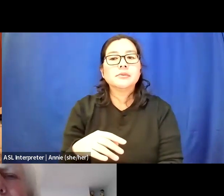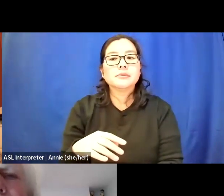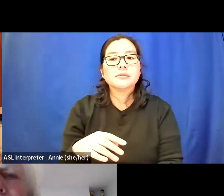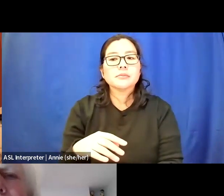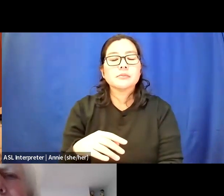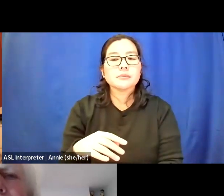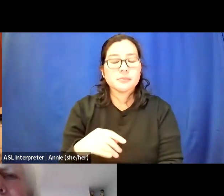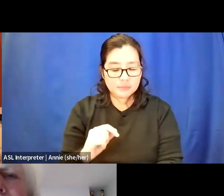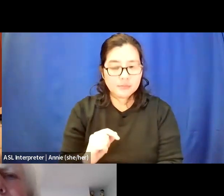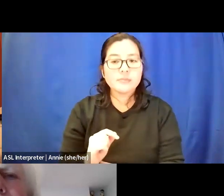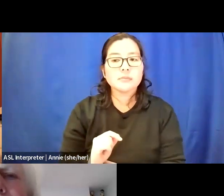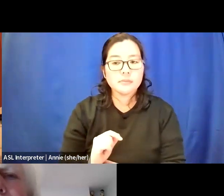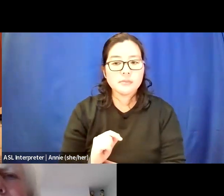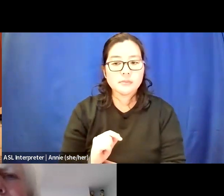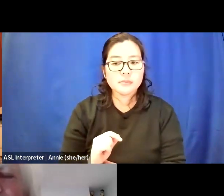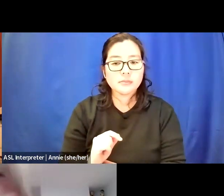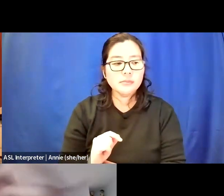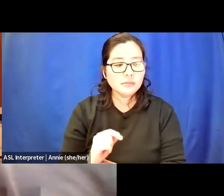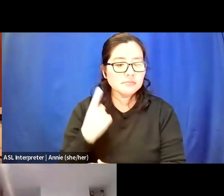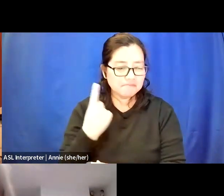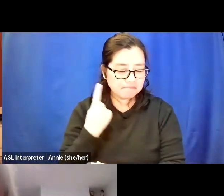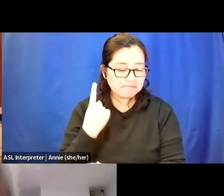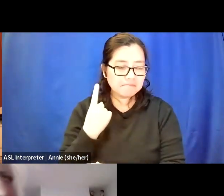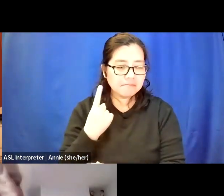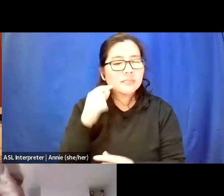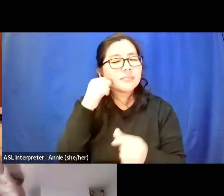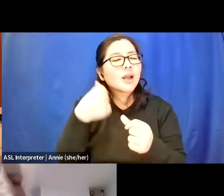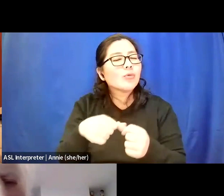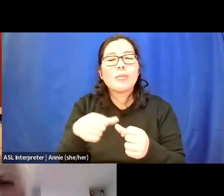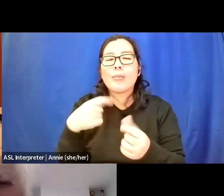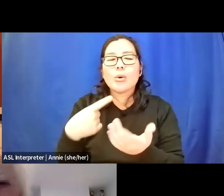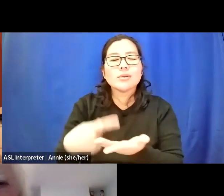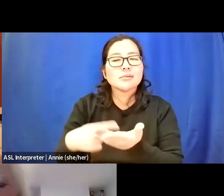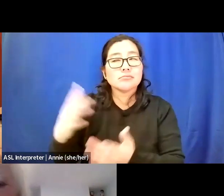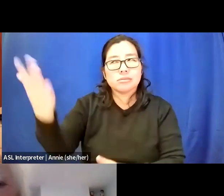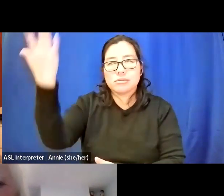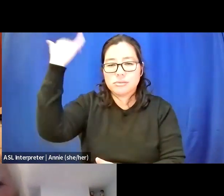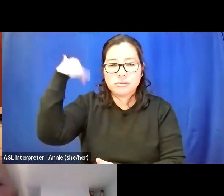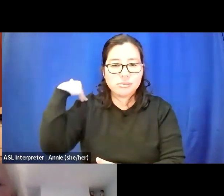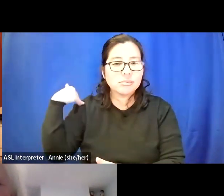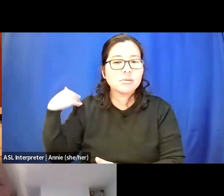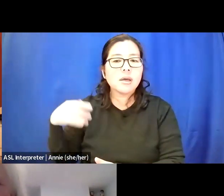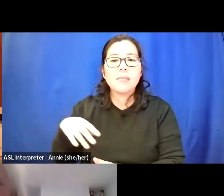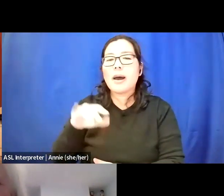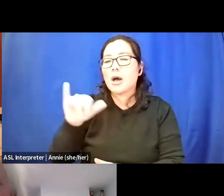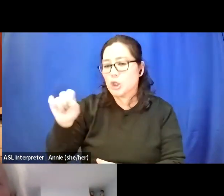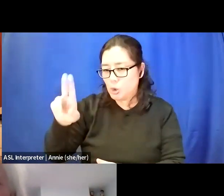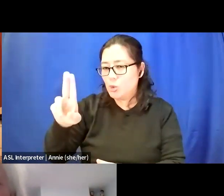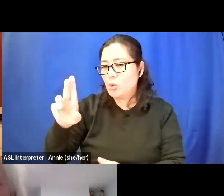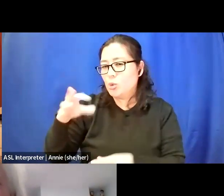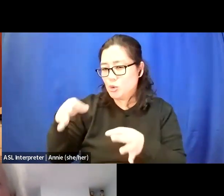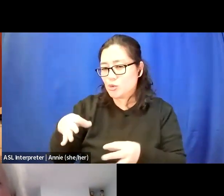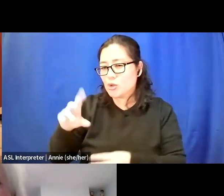thinking about, you know, I remember a discussion years and years ago about UDescribe, and thinking about,